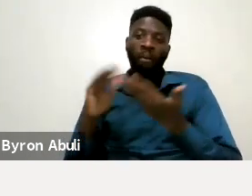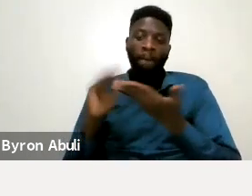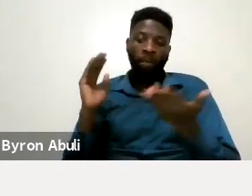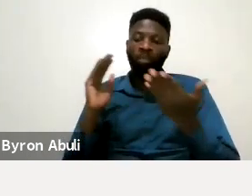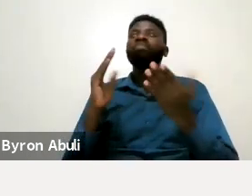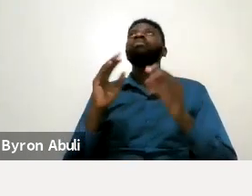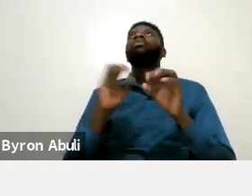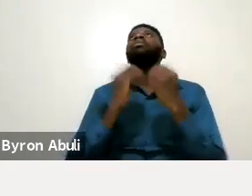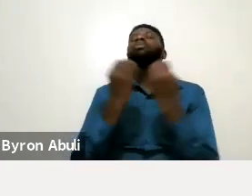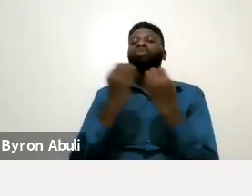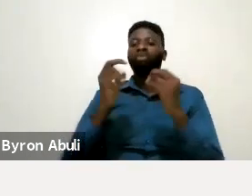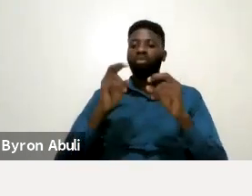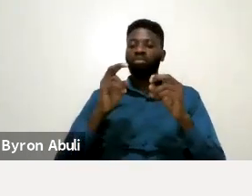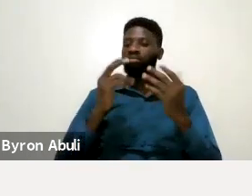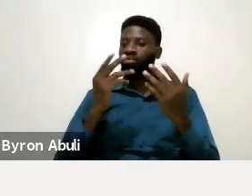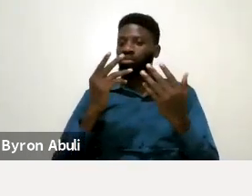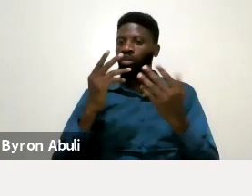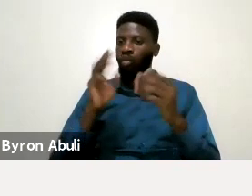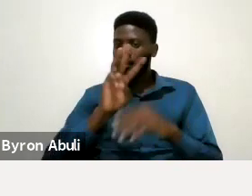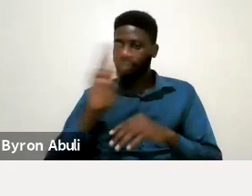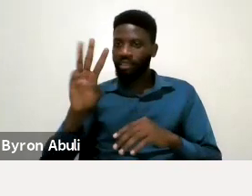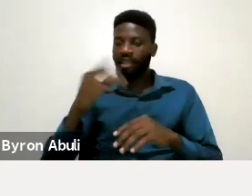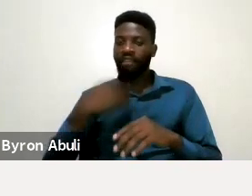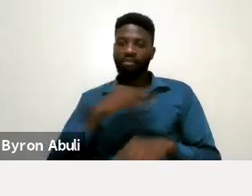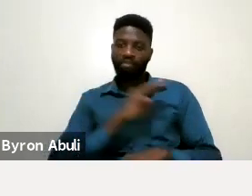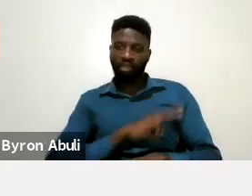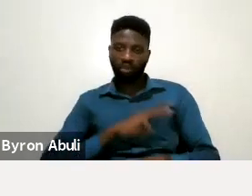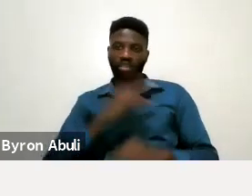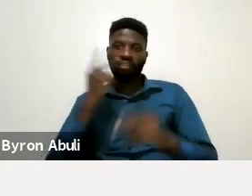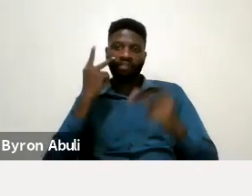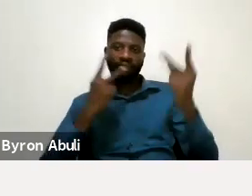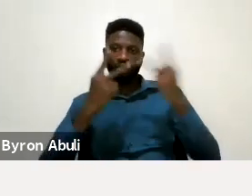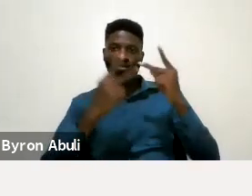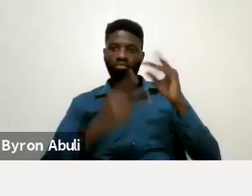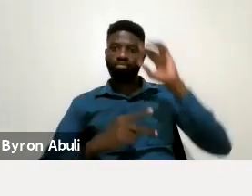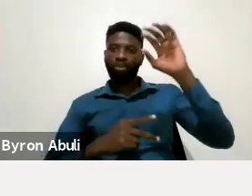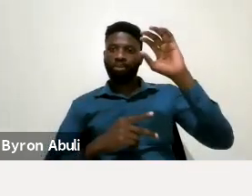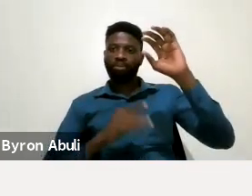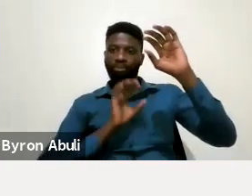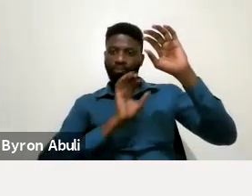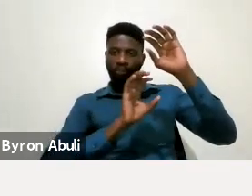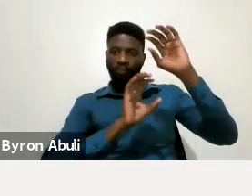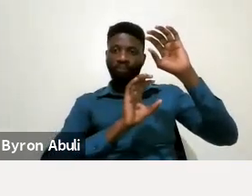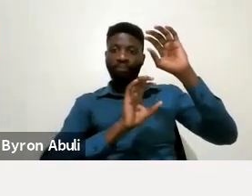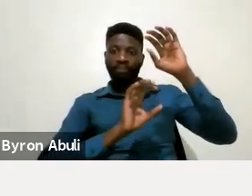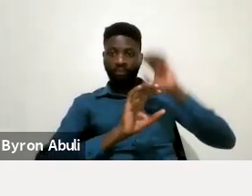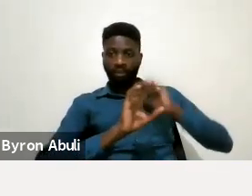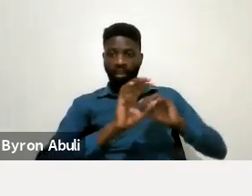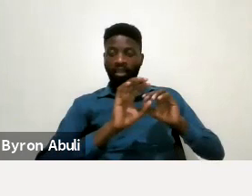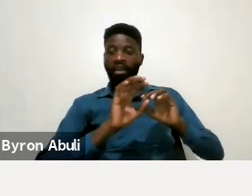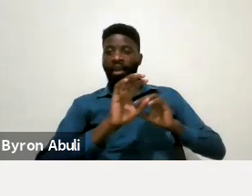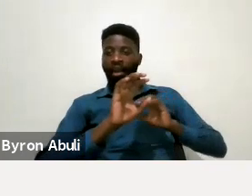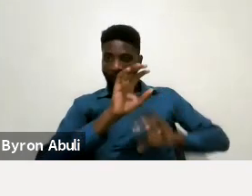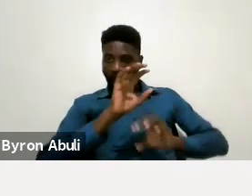it has the vision, it has the mission, and then the next thing is normally the core values of that organization. It reflects the